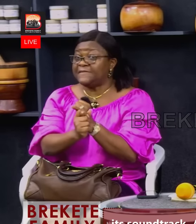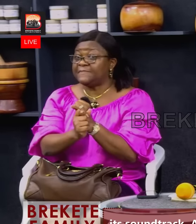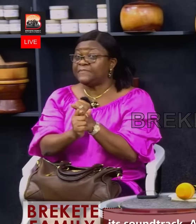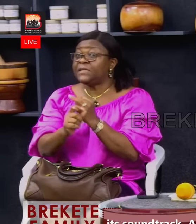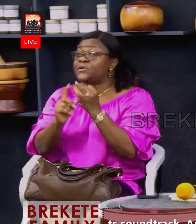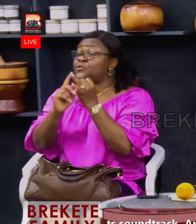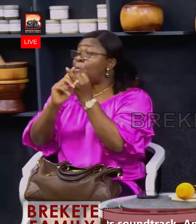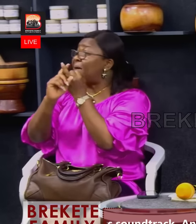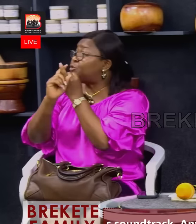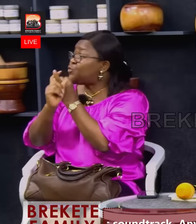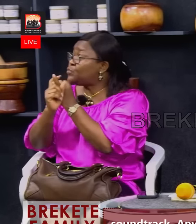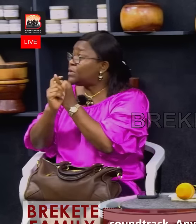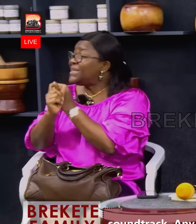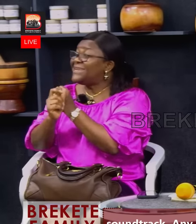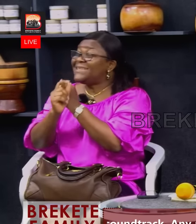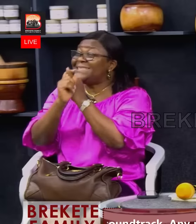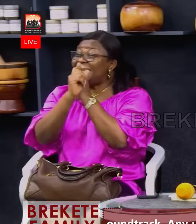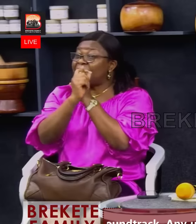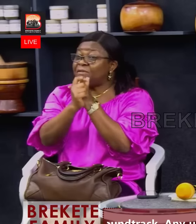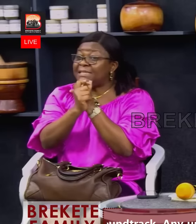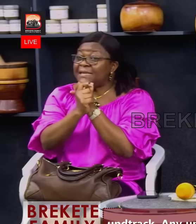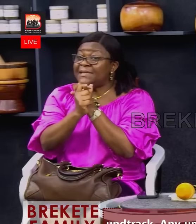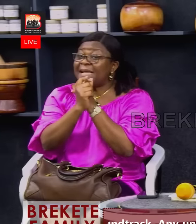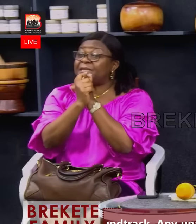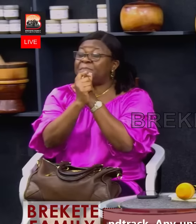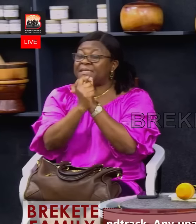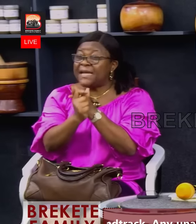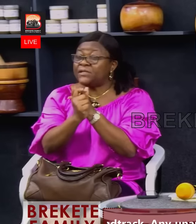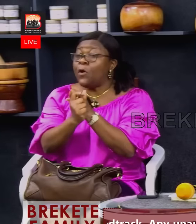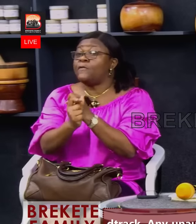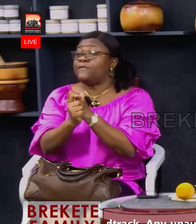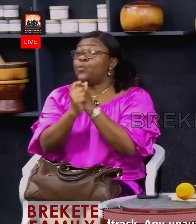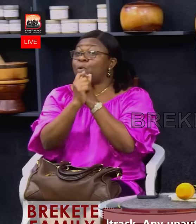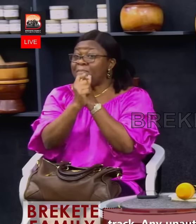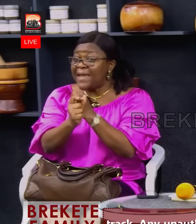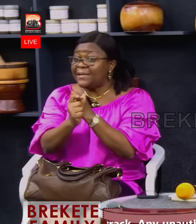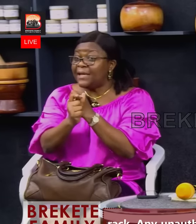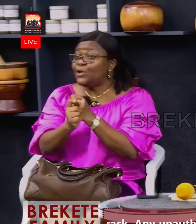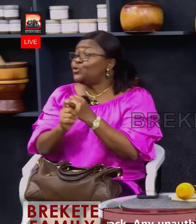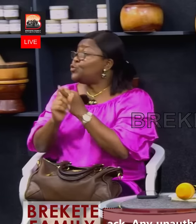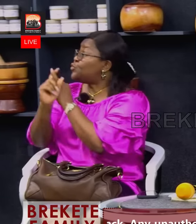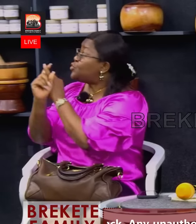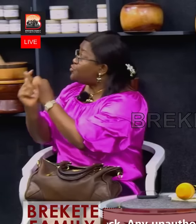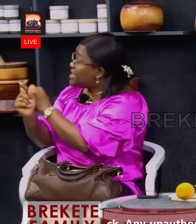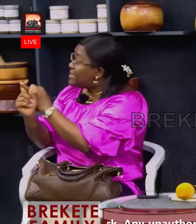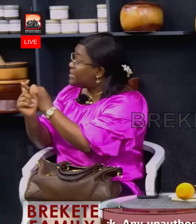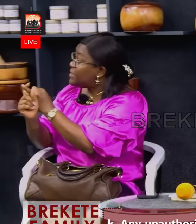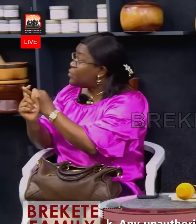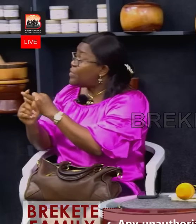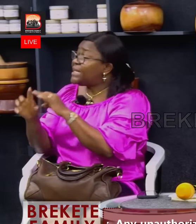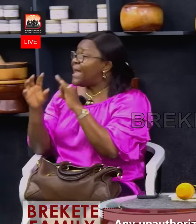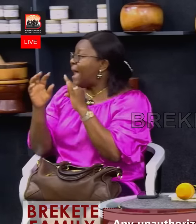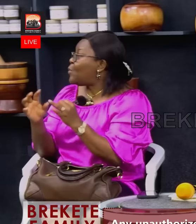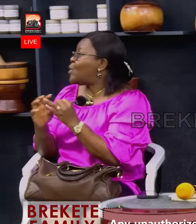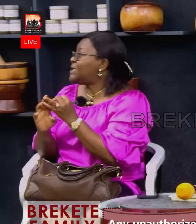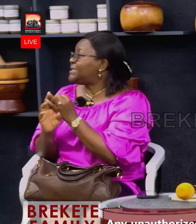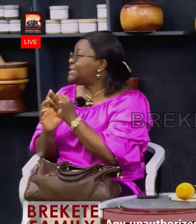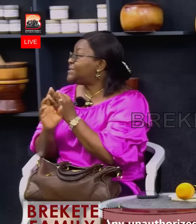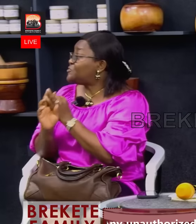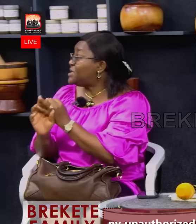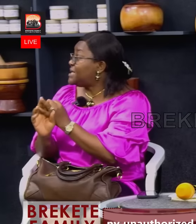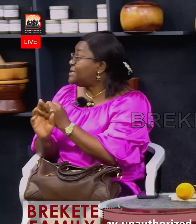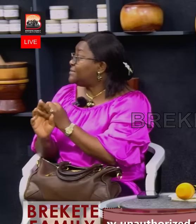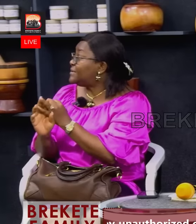of 15 number two 70 90% of women should screen with a high